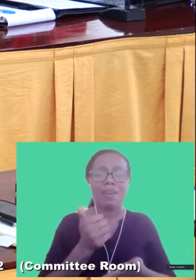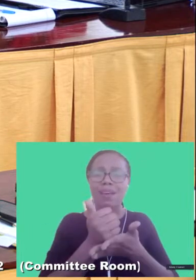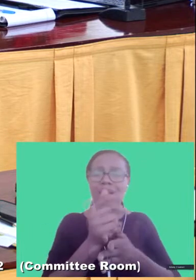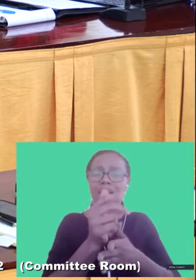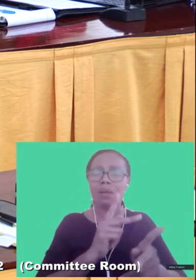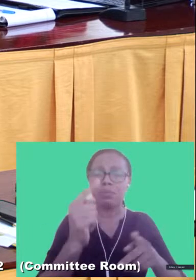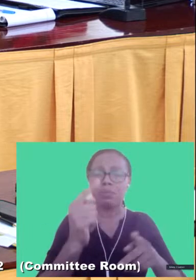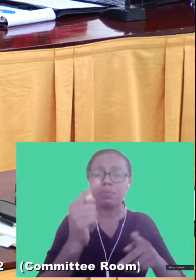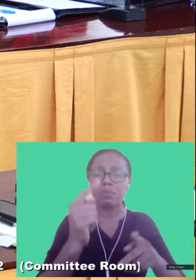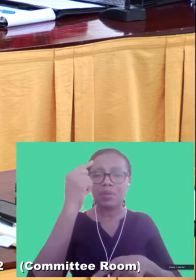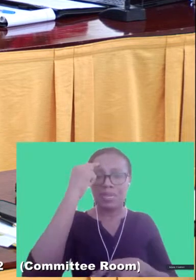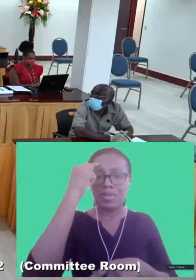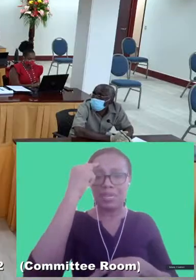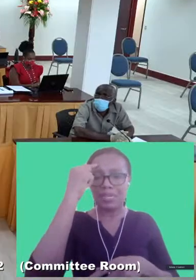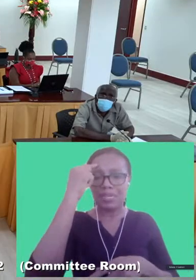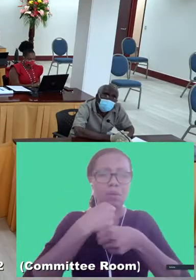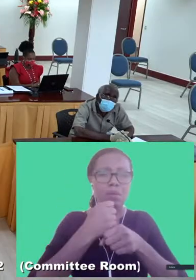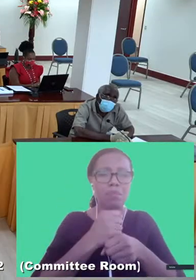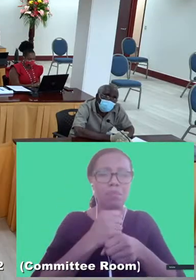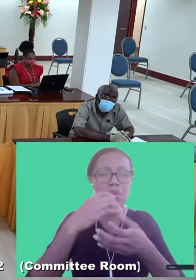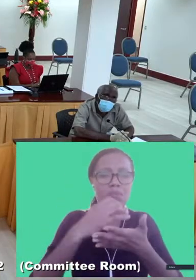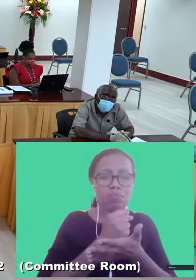Honourable Member for St. Michael East.